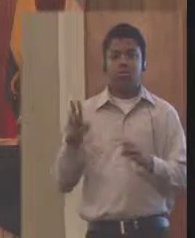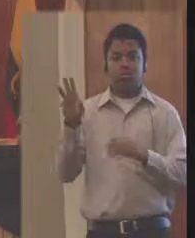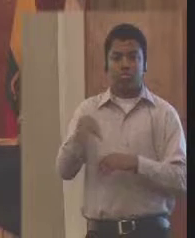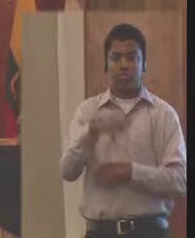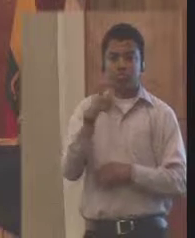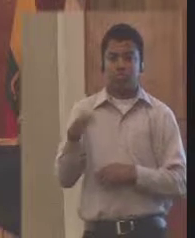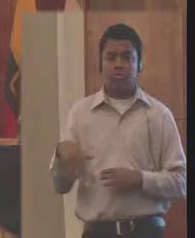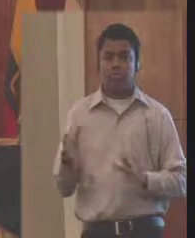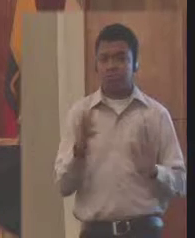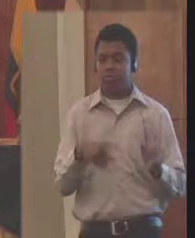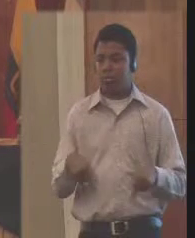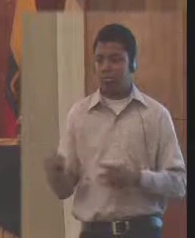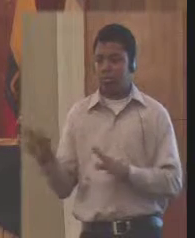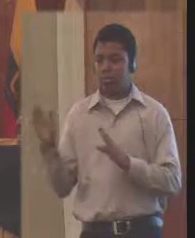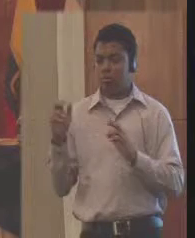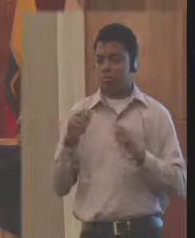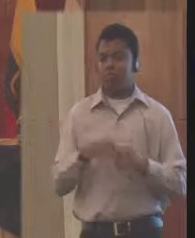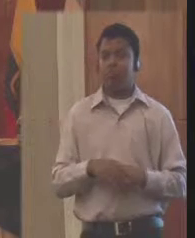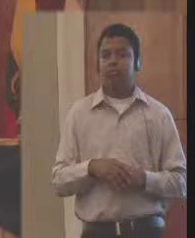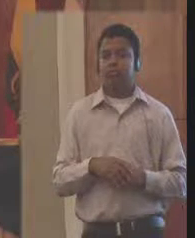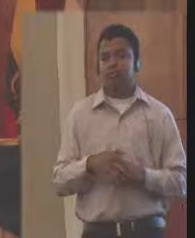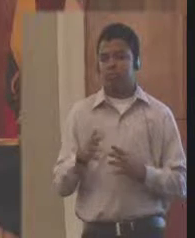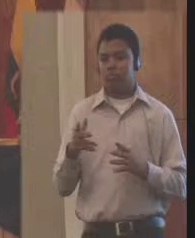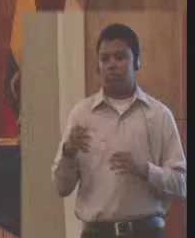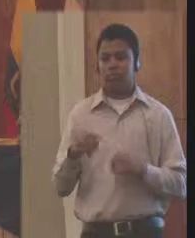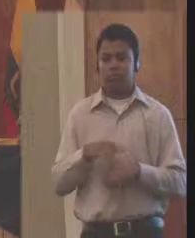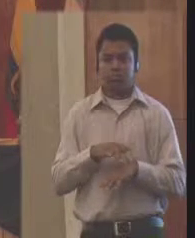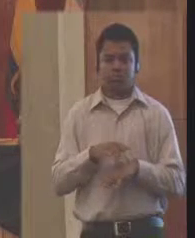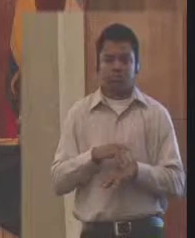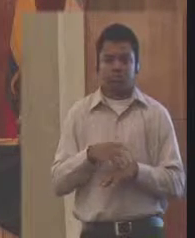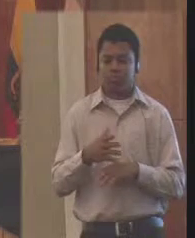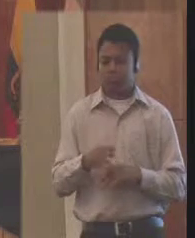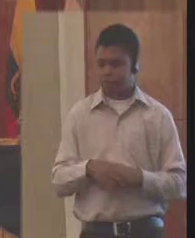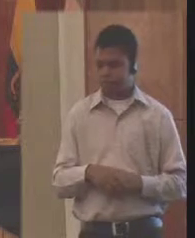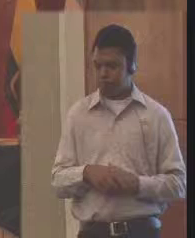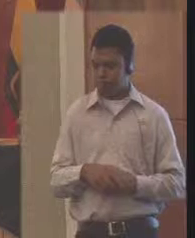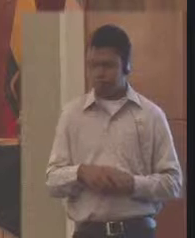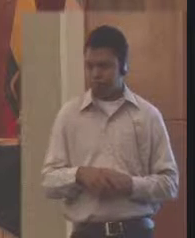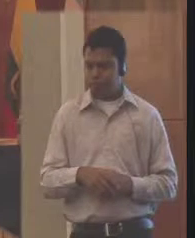It seems to be the province of large critical infrastructure operators.